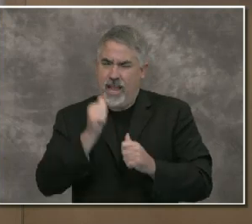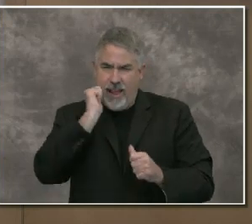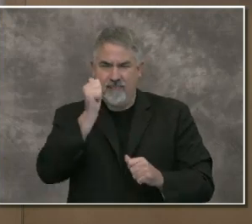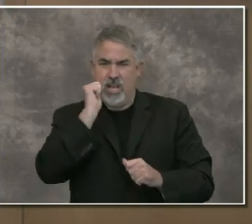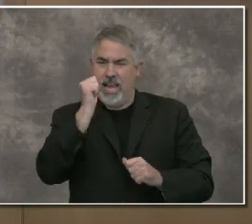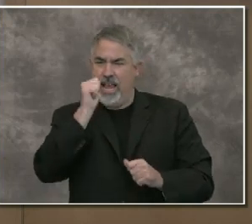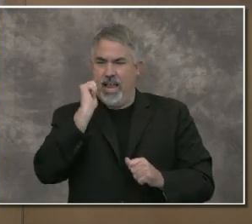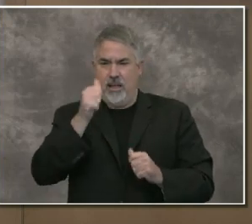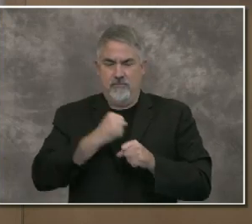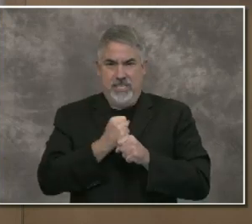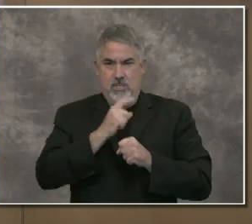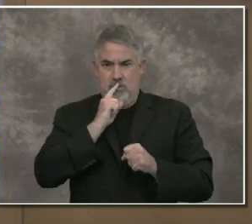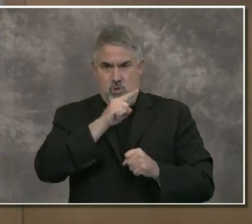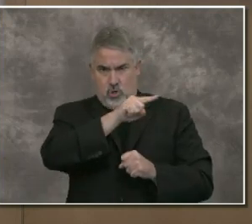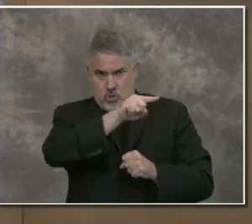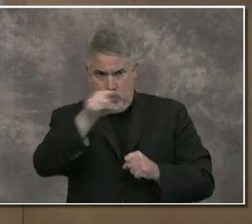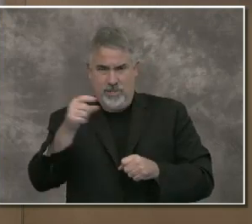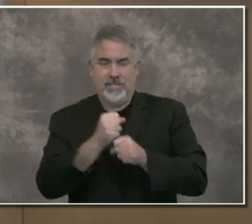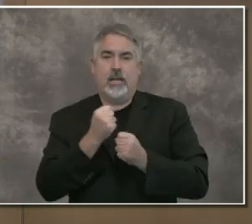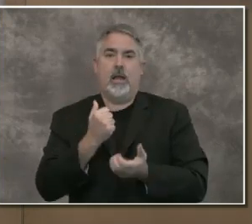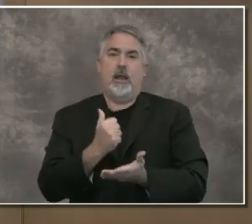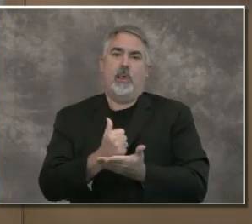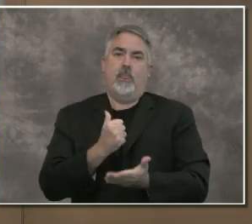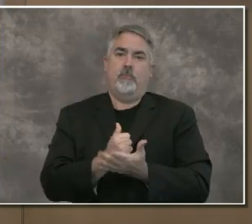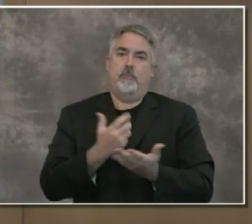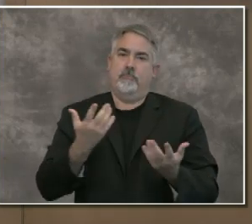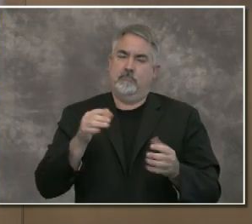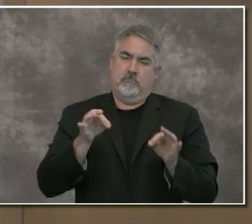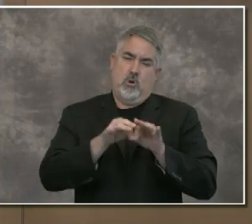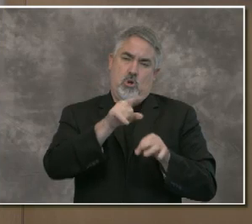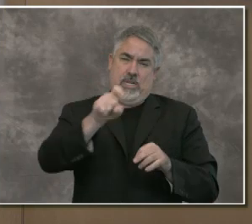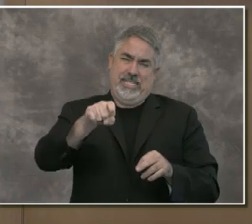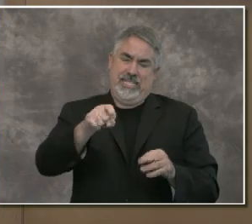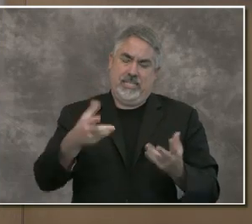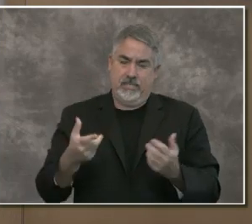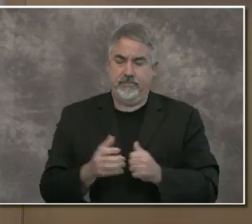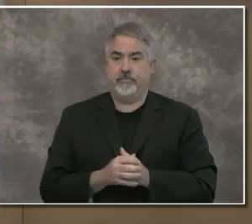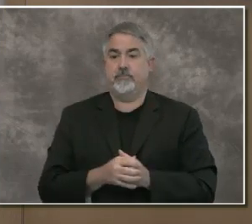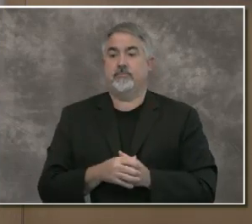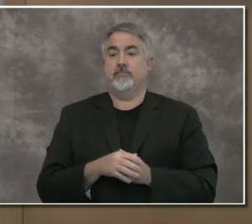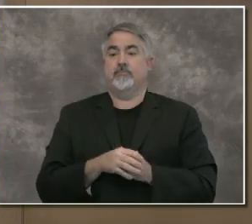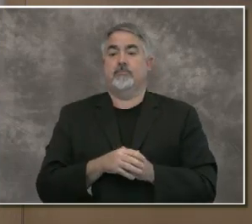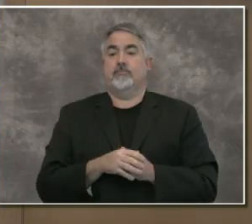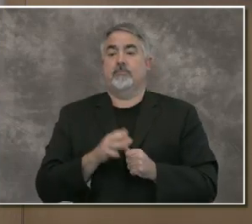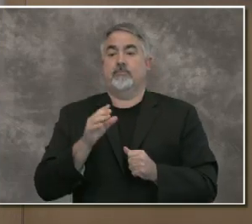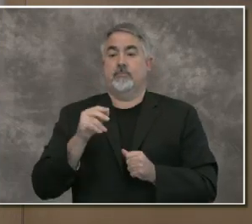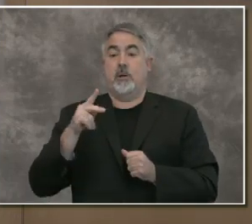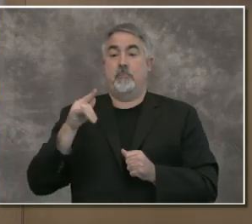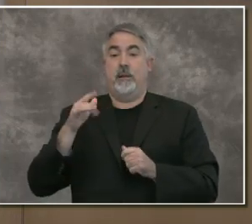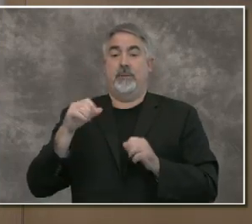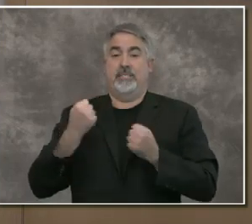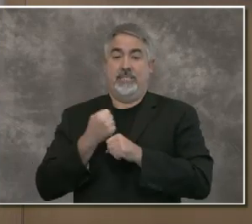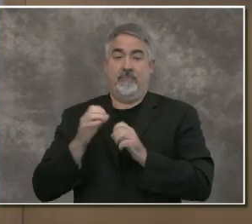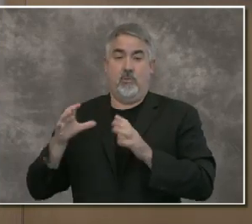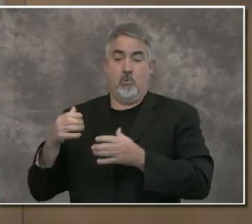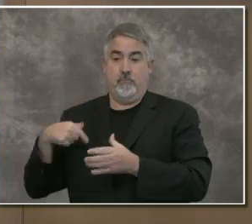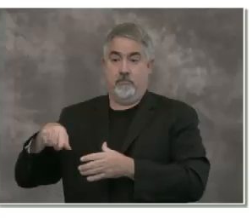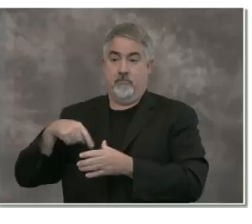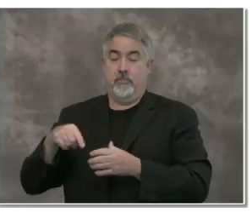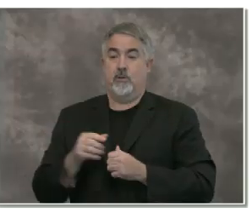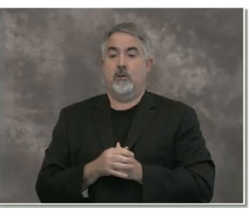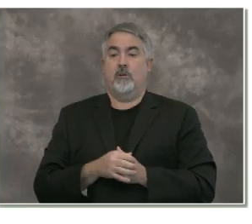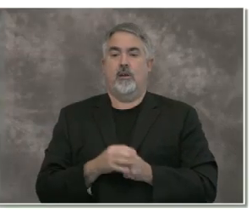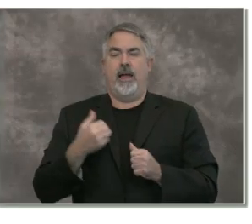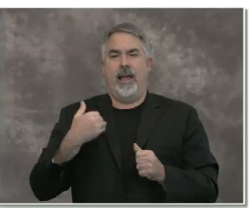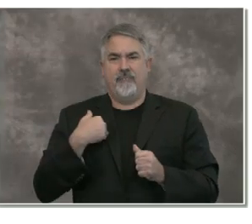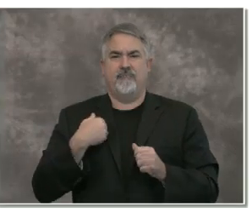help that you need. Now, public safety remains our top priority, and our emergency dispatchers and first